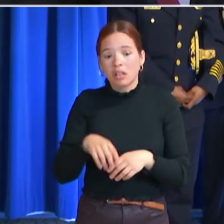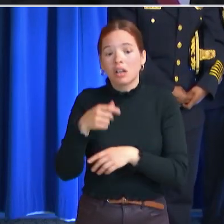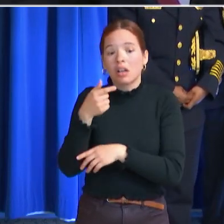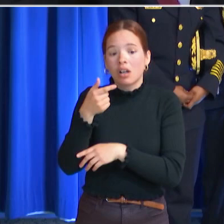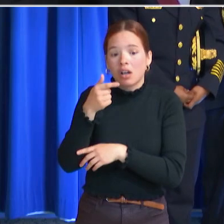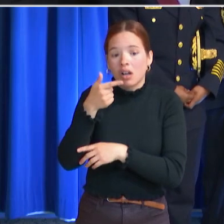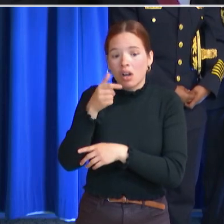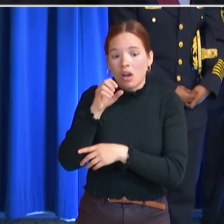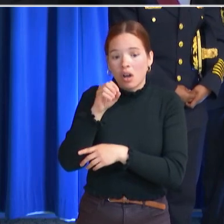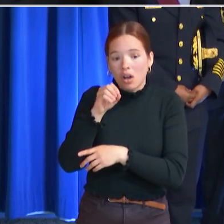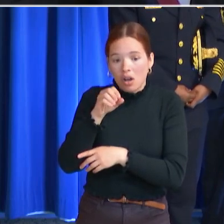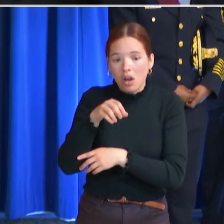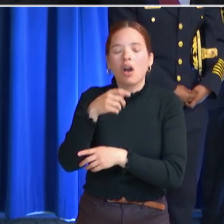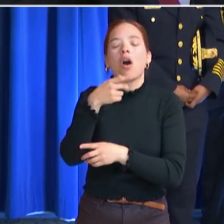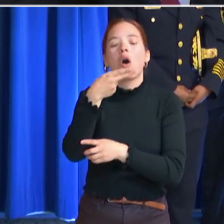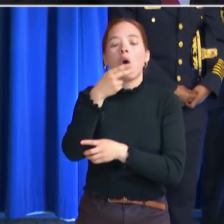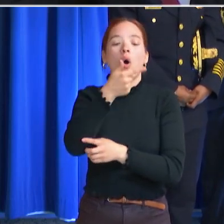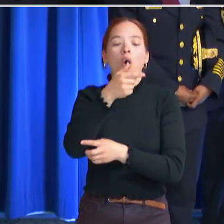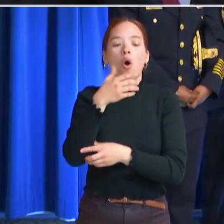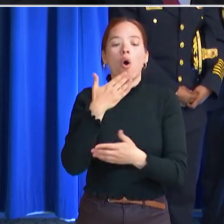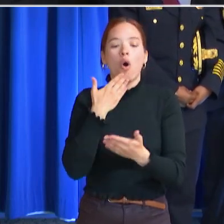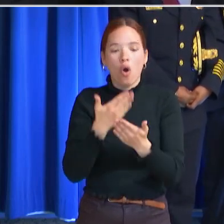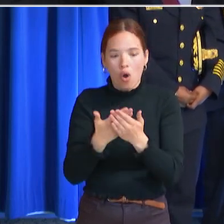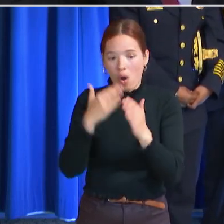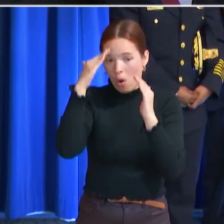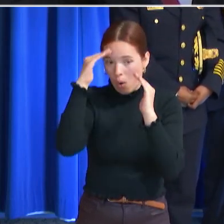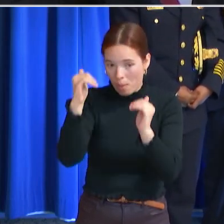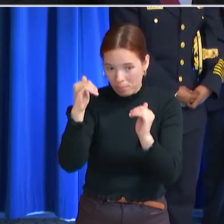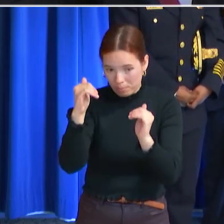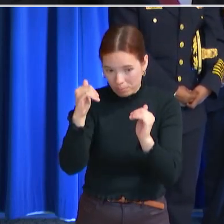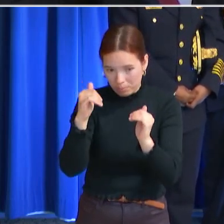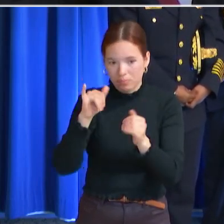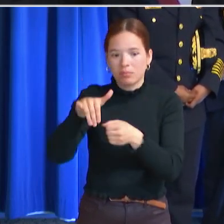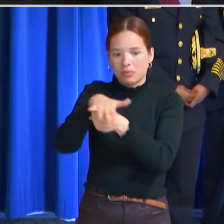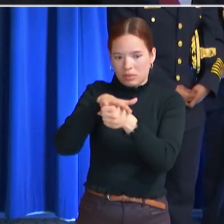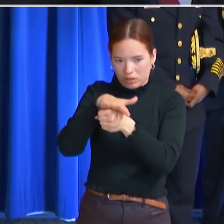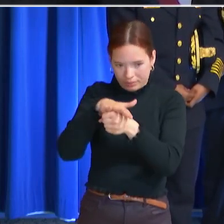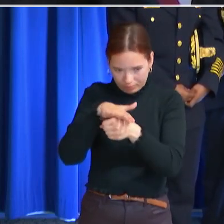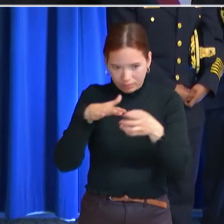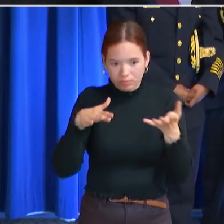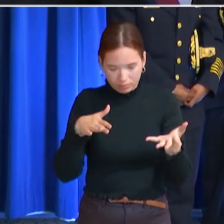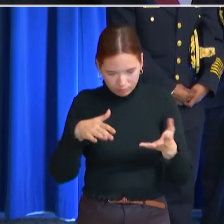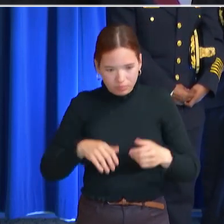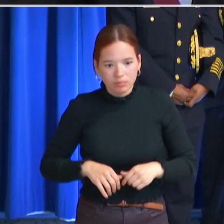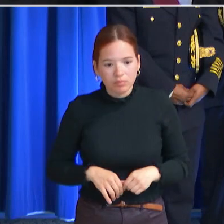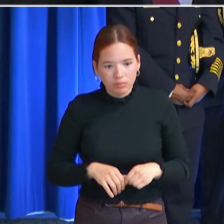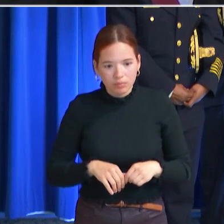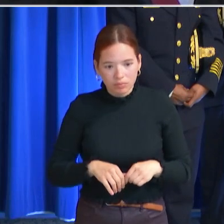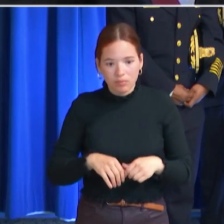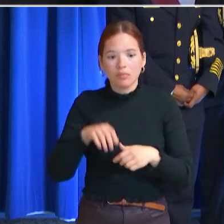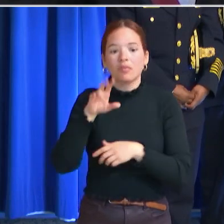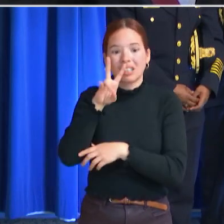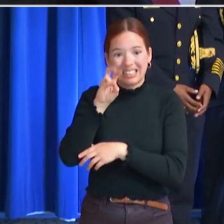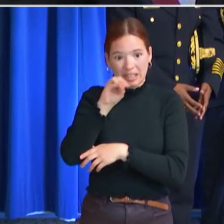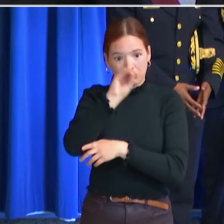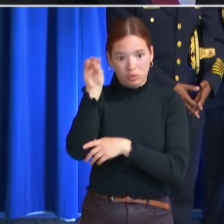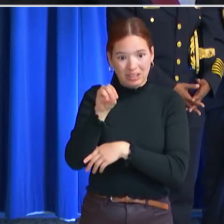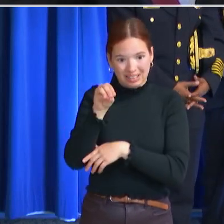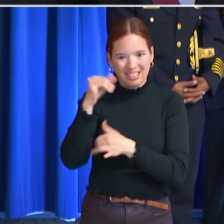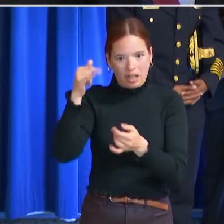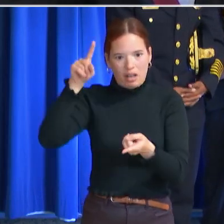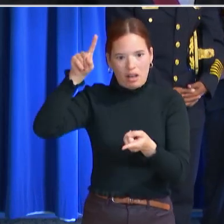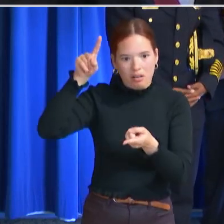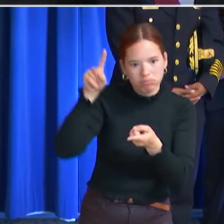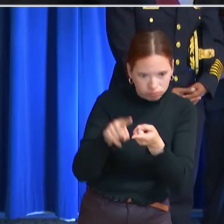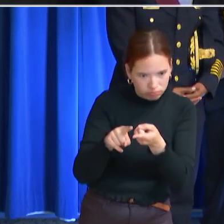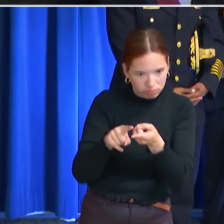those efforts, last year we saw a 10% reduction in homicides, a 7% reduction in violent crime, and a